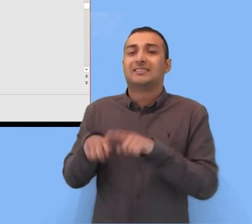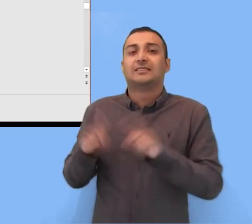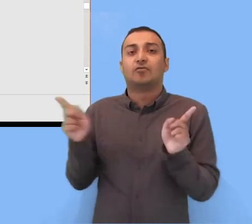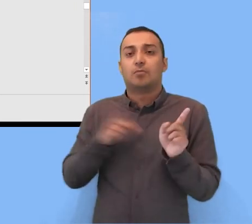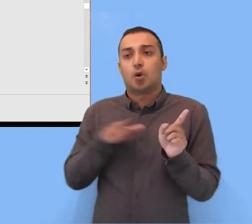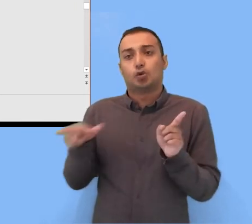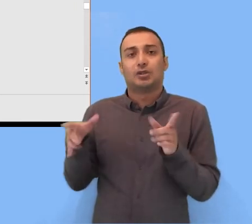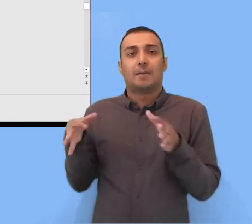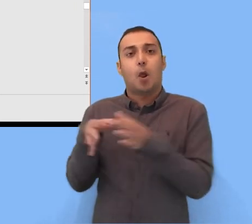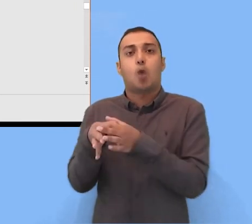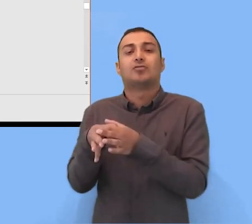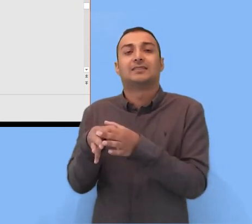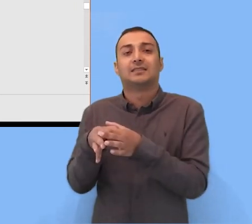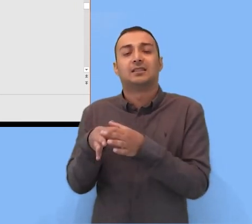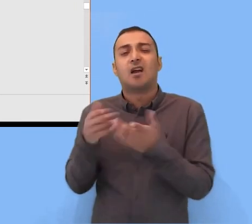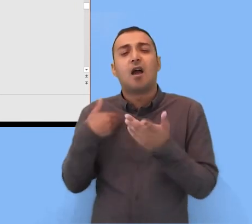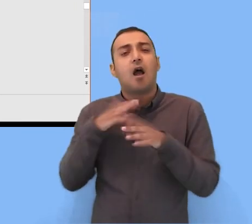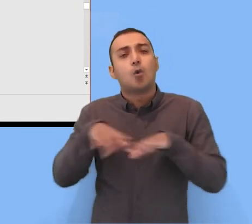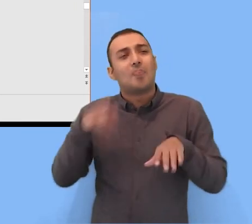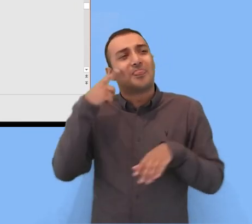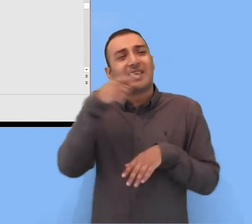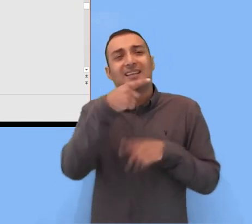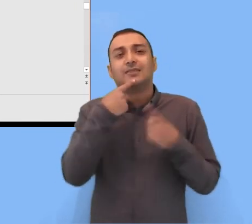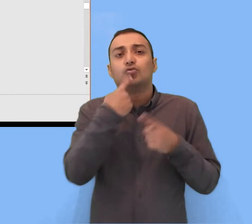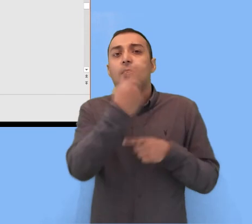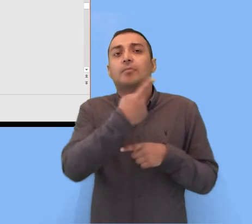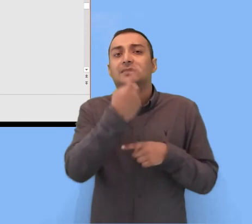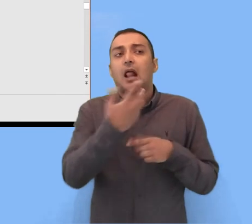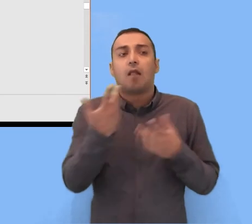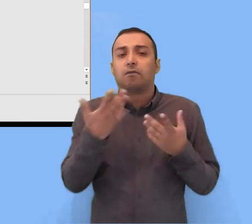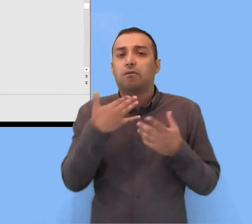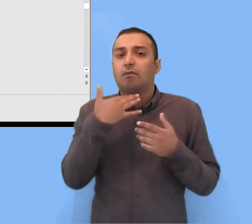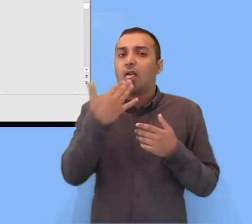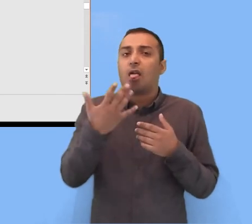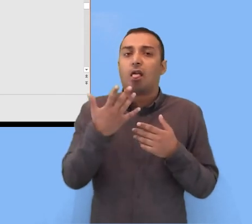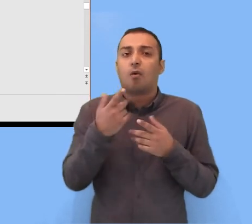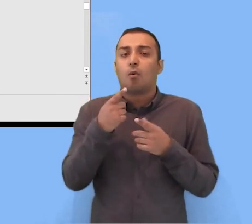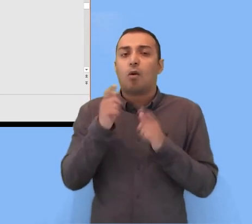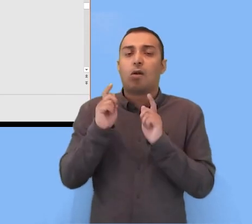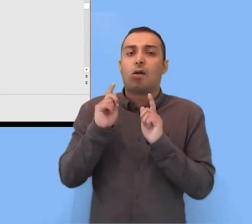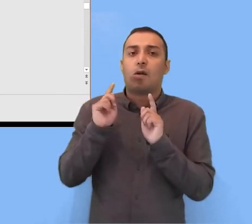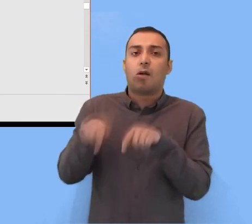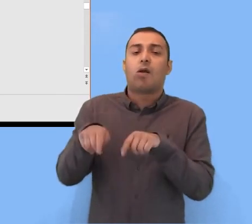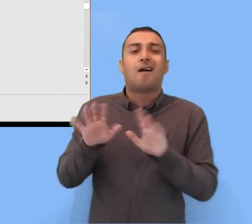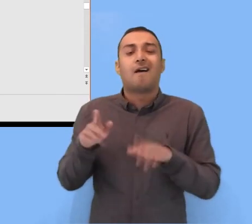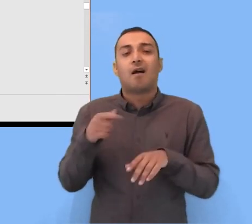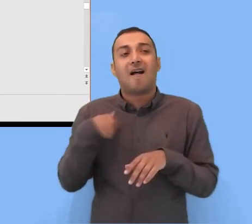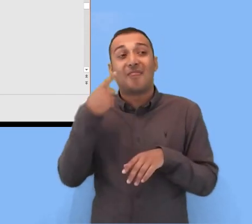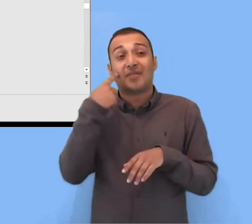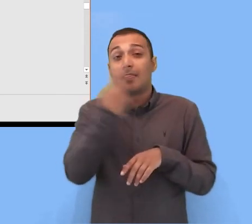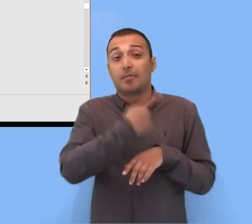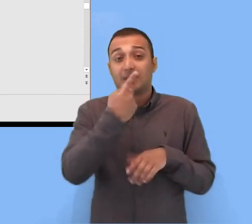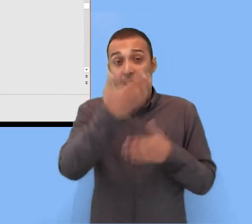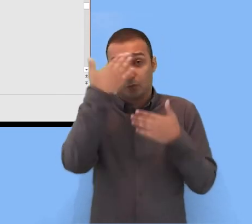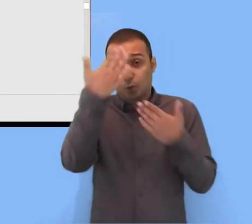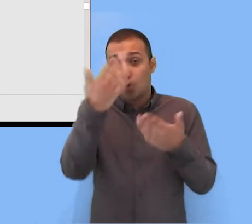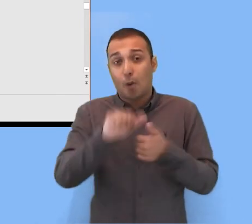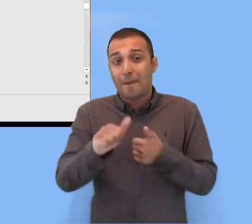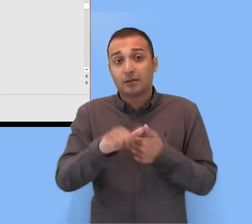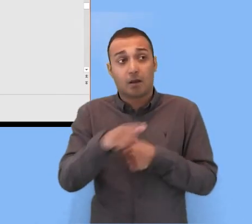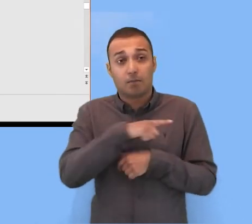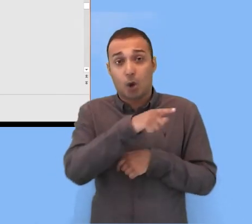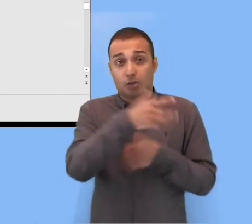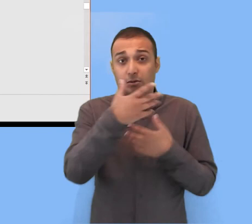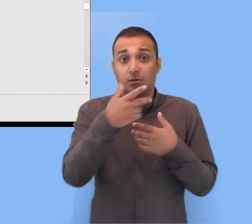nasty or anything. They just don't know, and they've got stereotypes in their head. It's what they hear. At Christmas, they